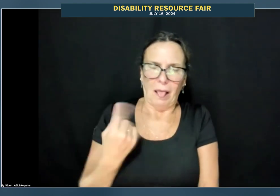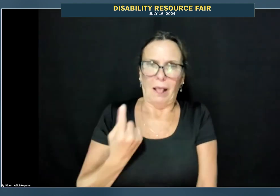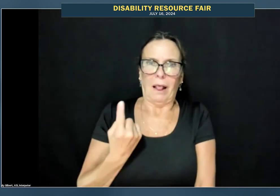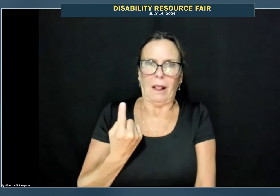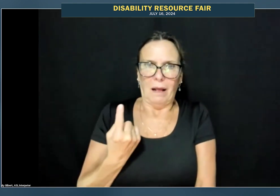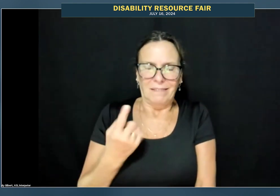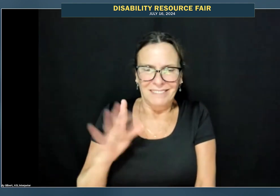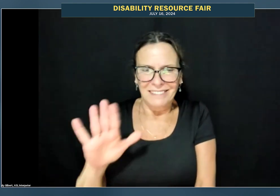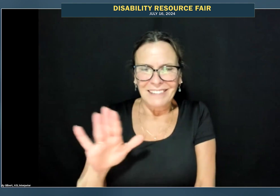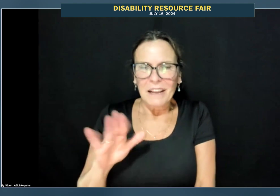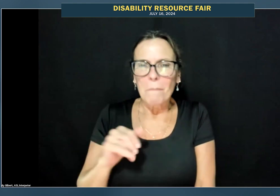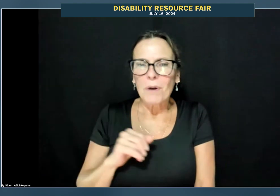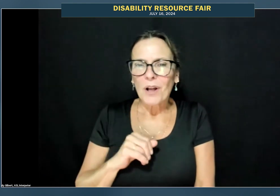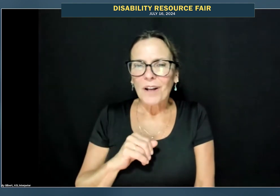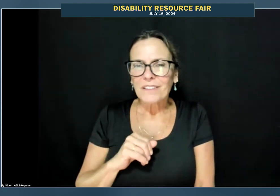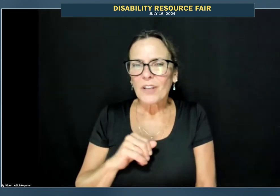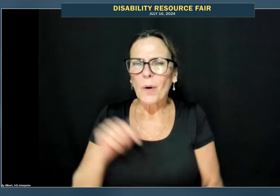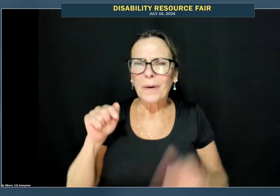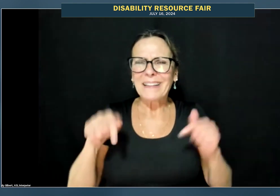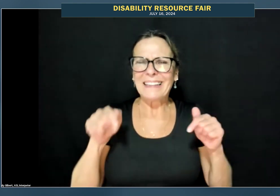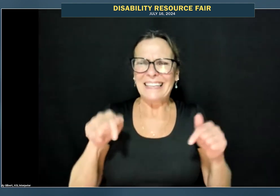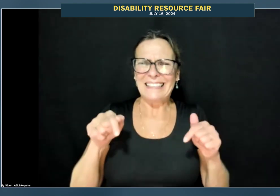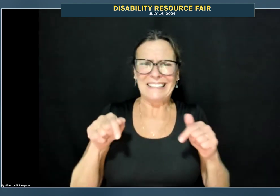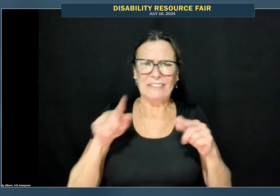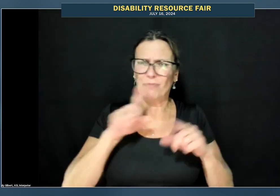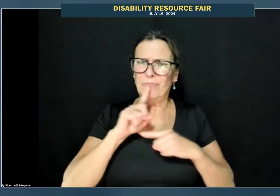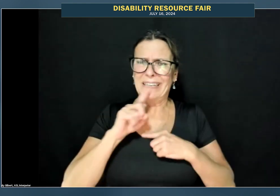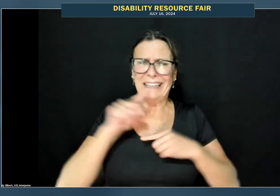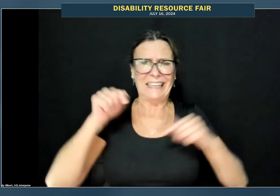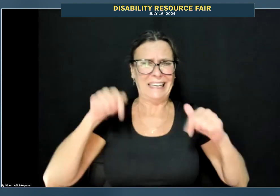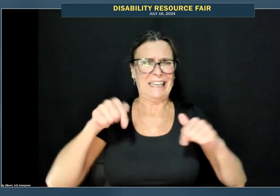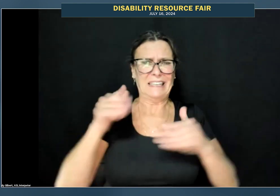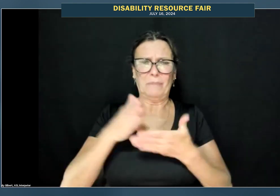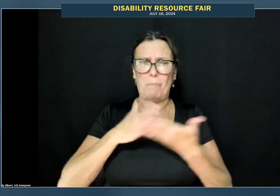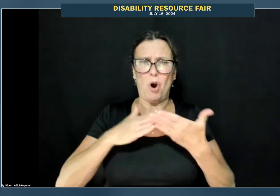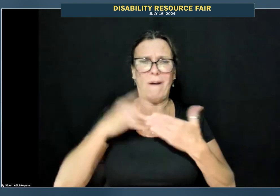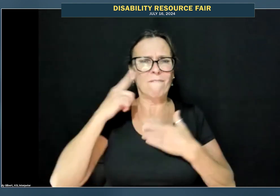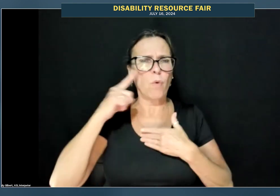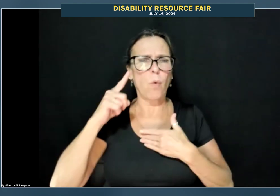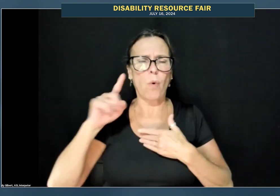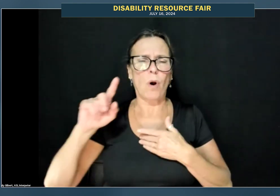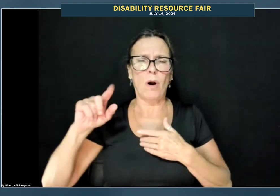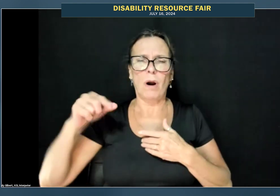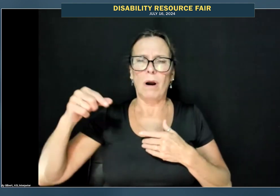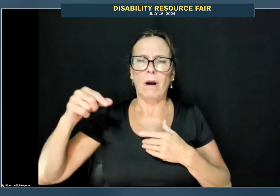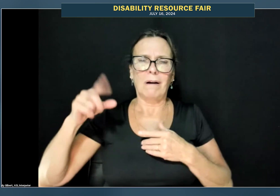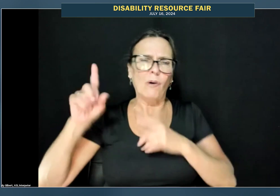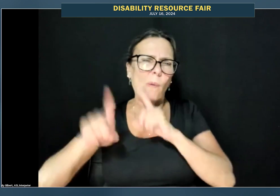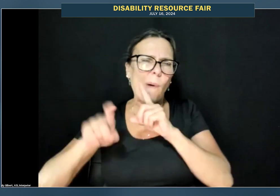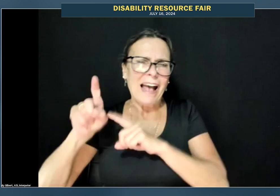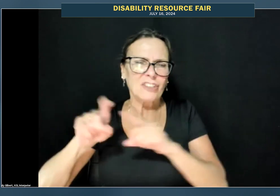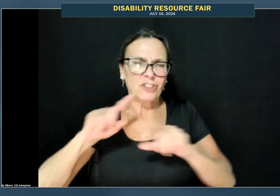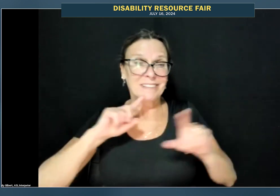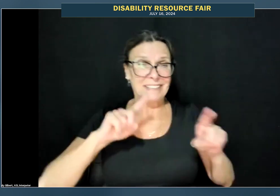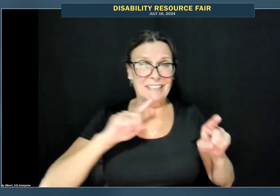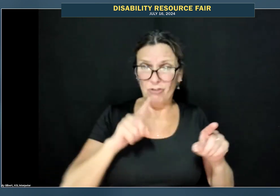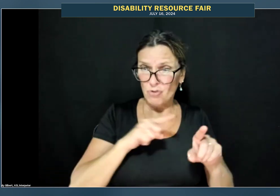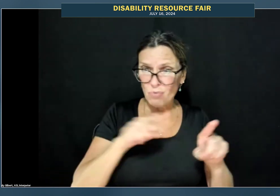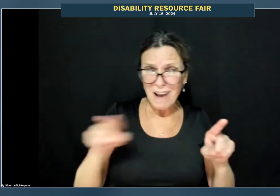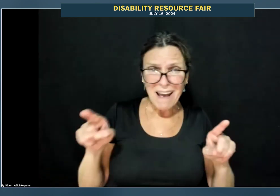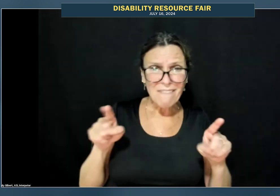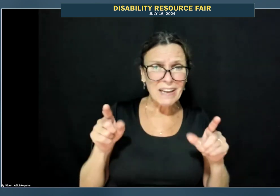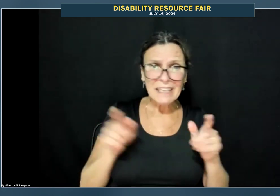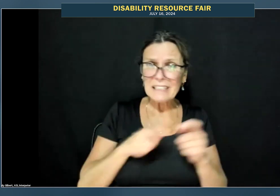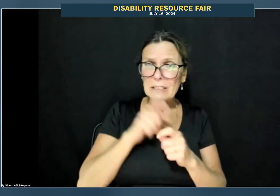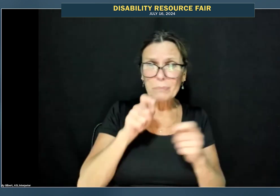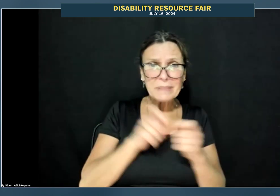also, this is Q&A, so if there's question specifically,